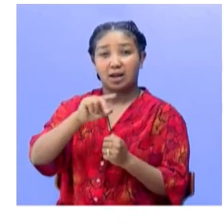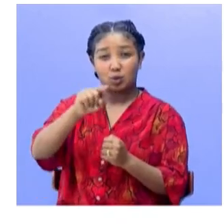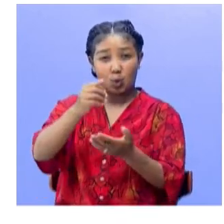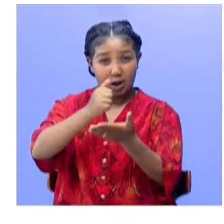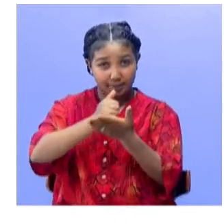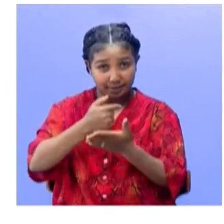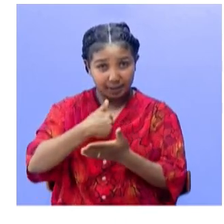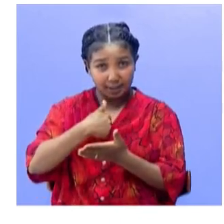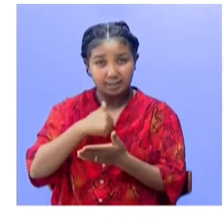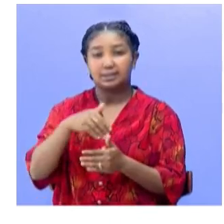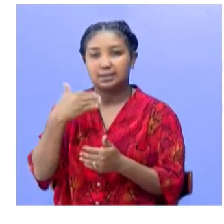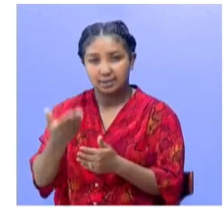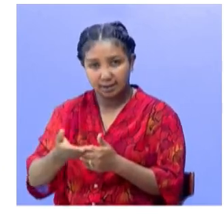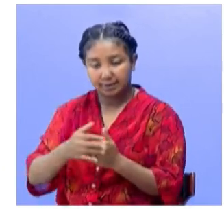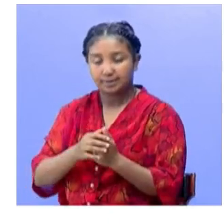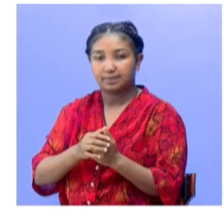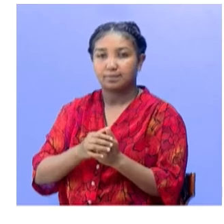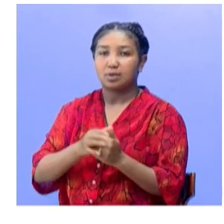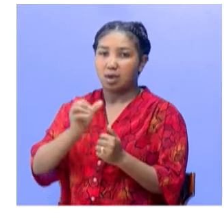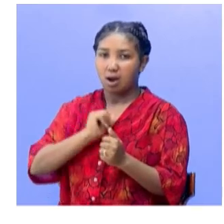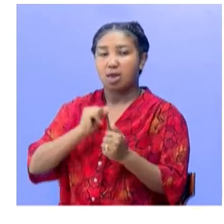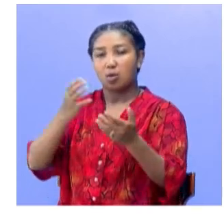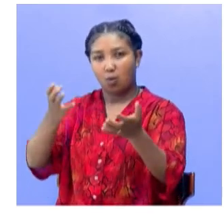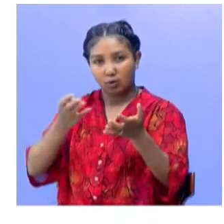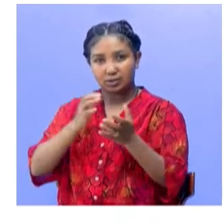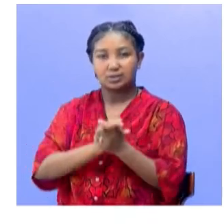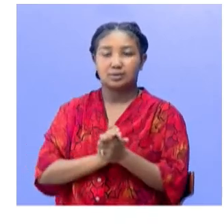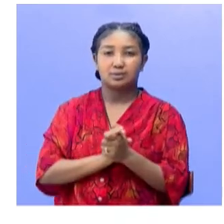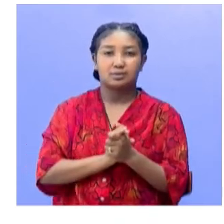you help me, I won't